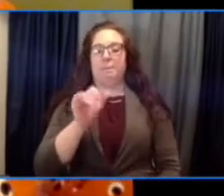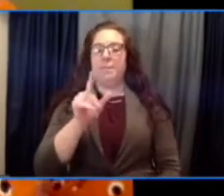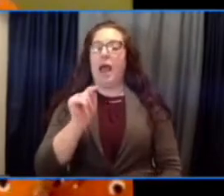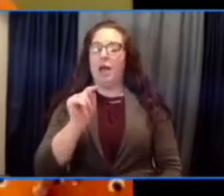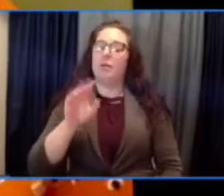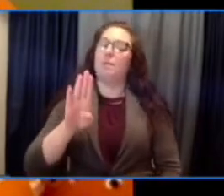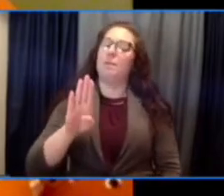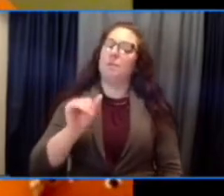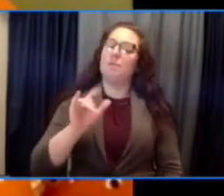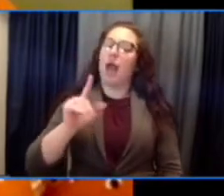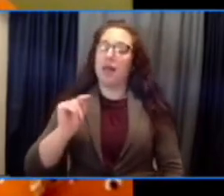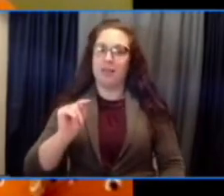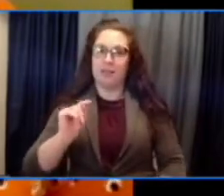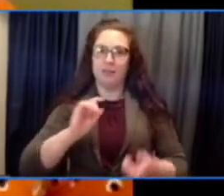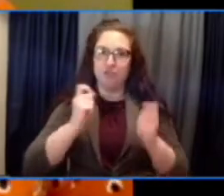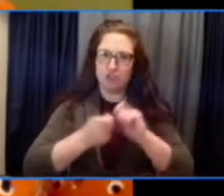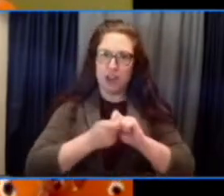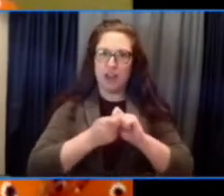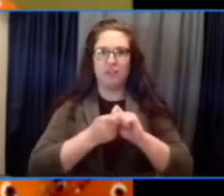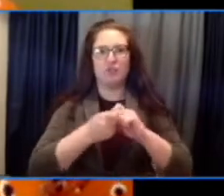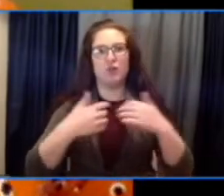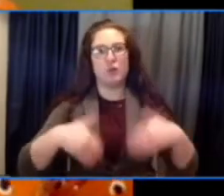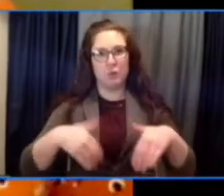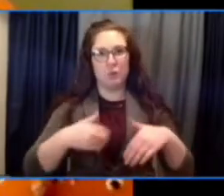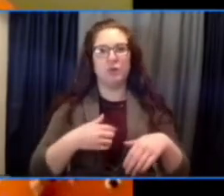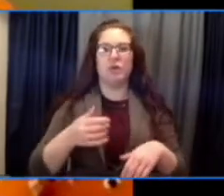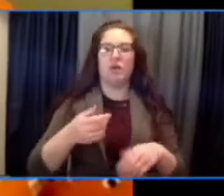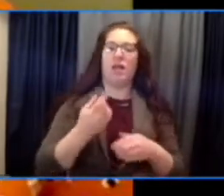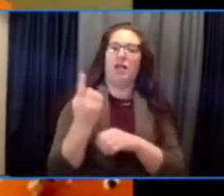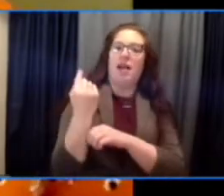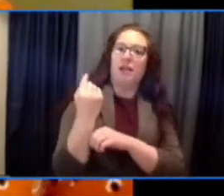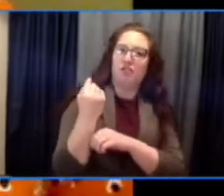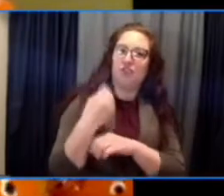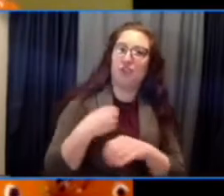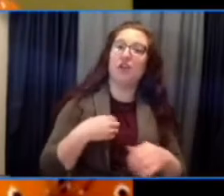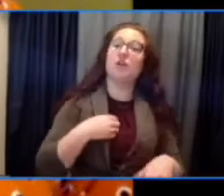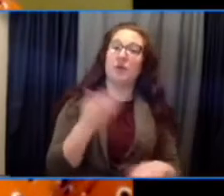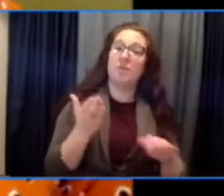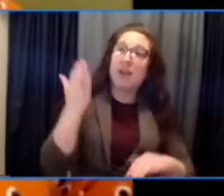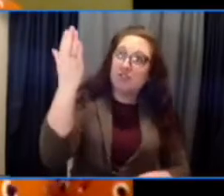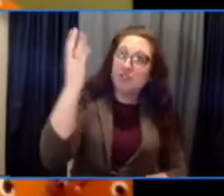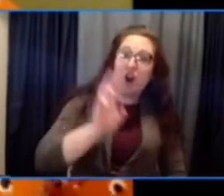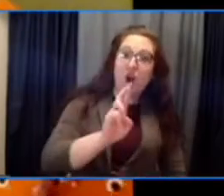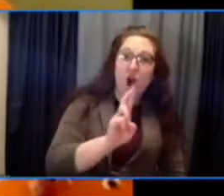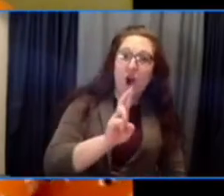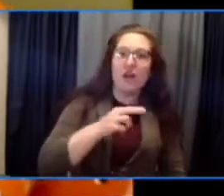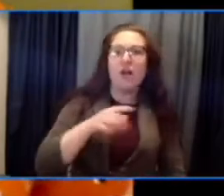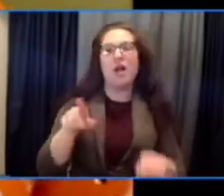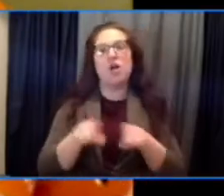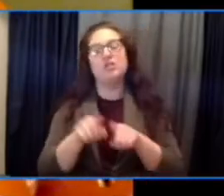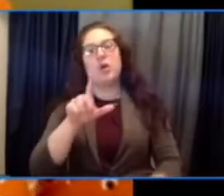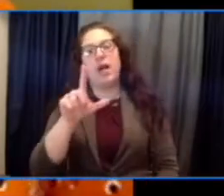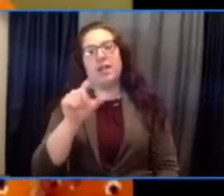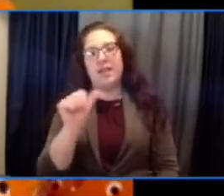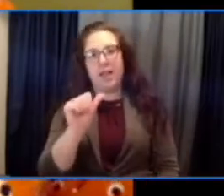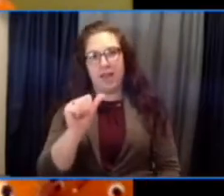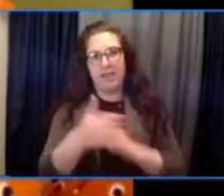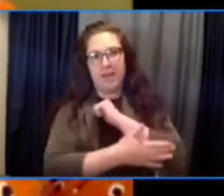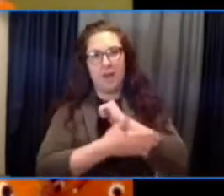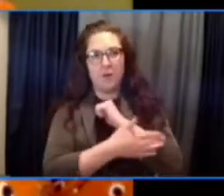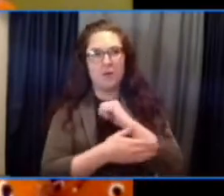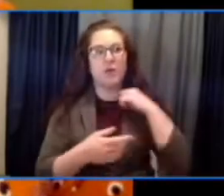this realm was last year with Measure R and LA County. Me and a whole bunch of folks were sick and tired of